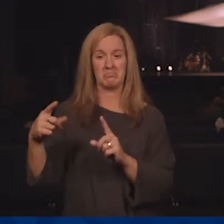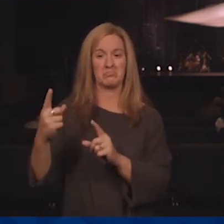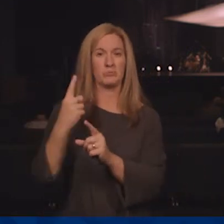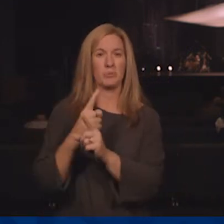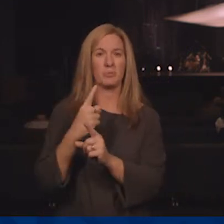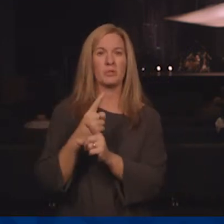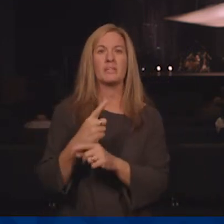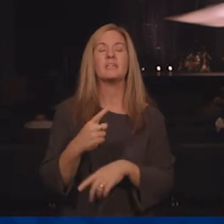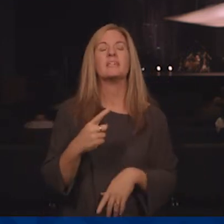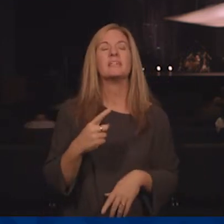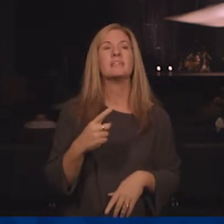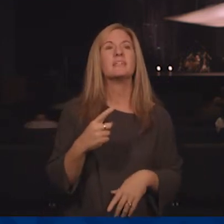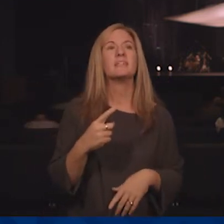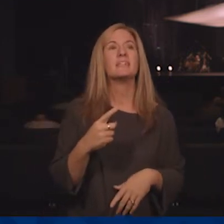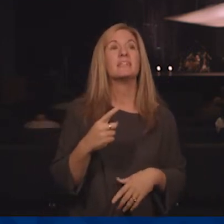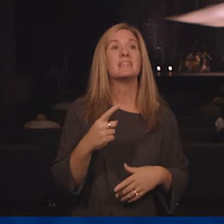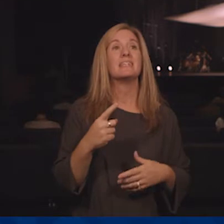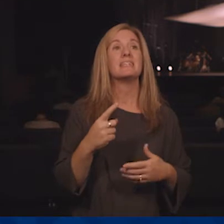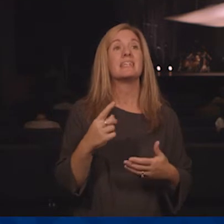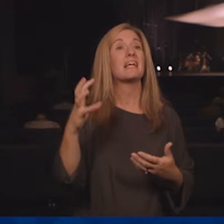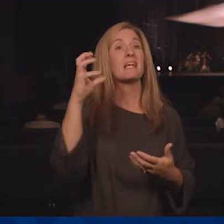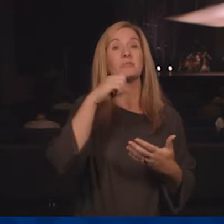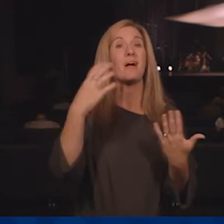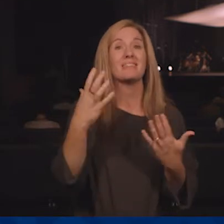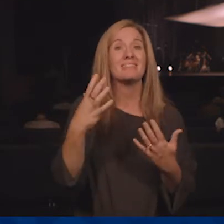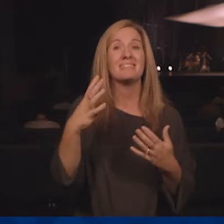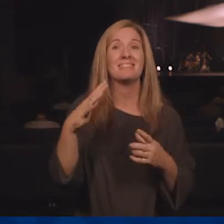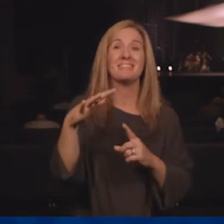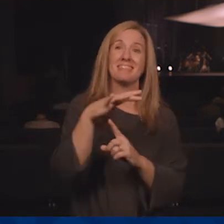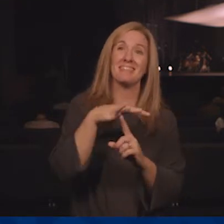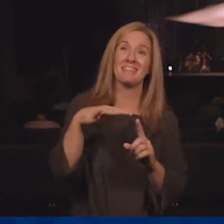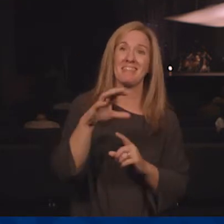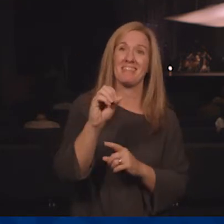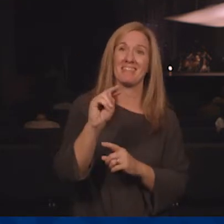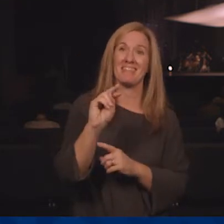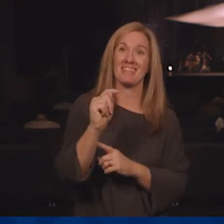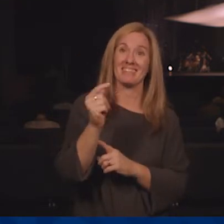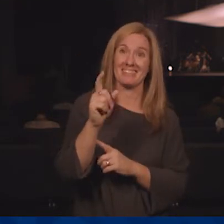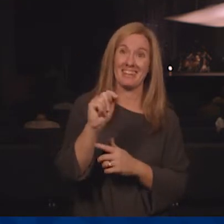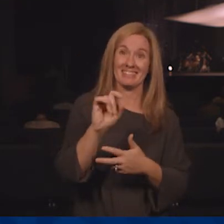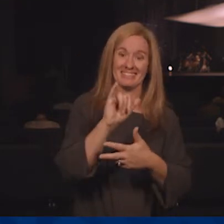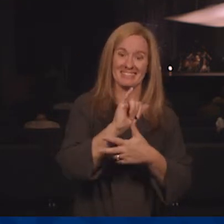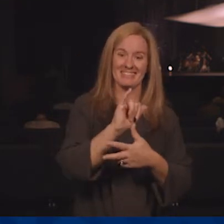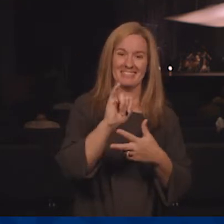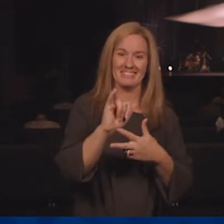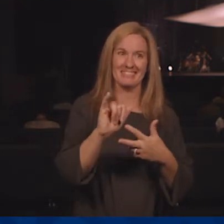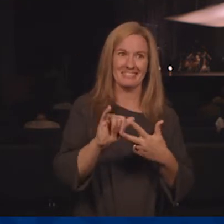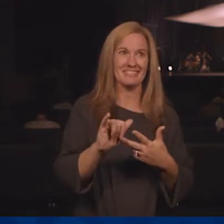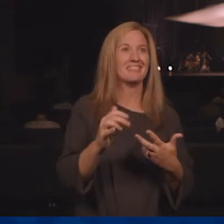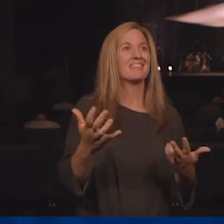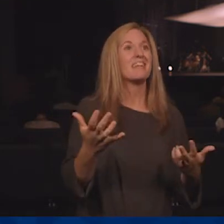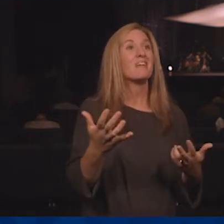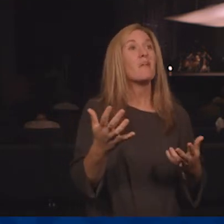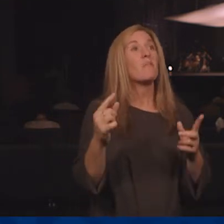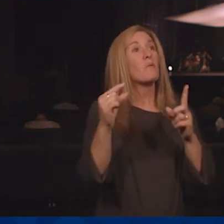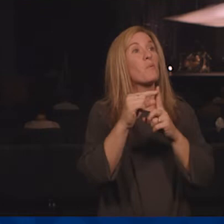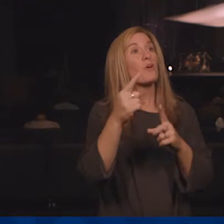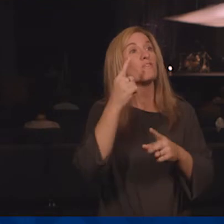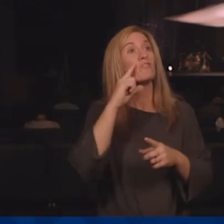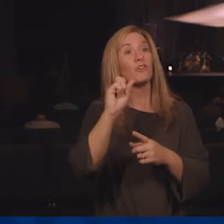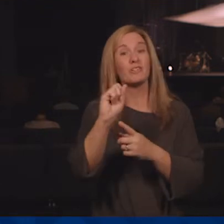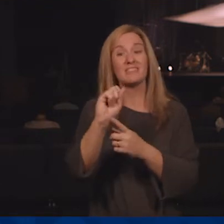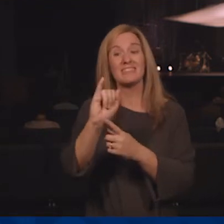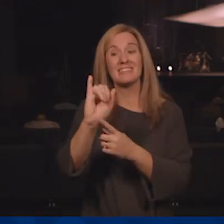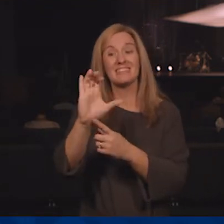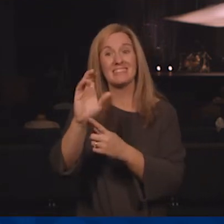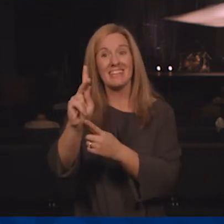what? Context. Verse 15, the word for sick can be translated as weary.